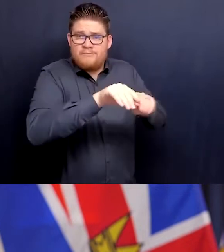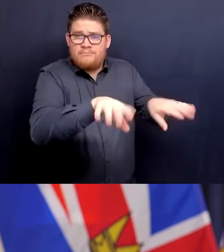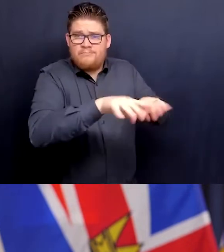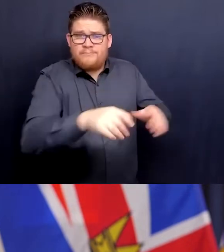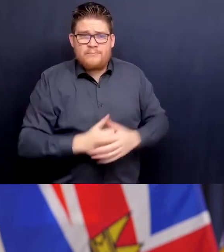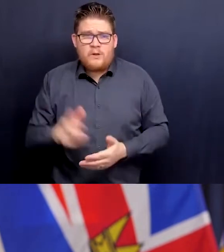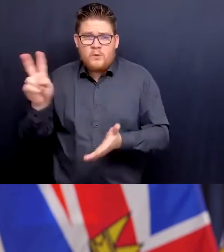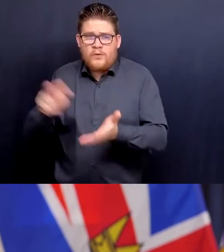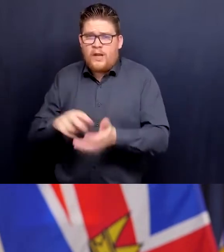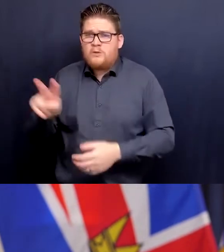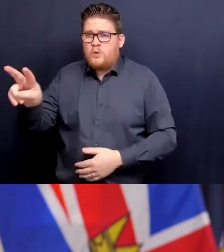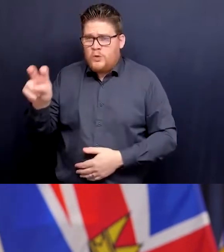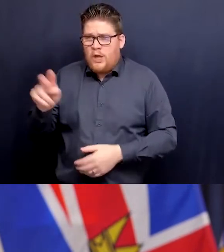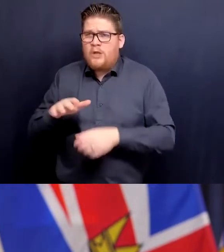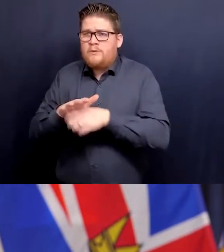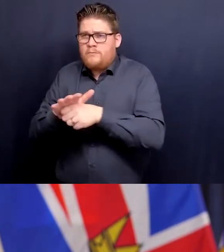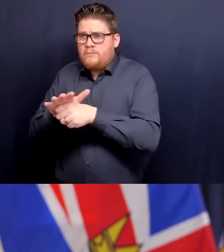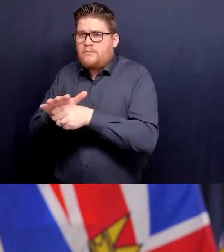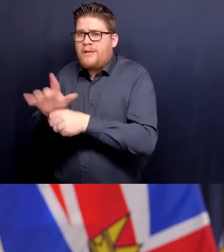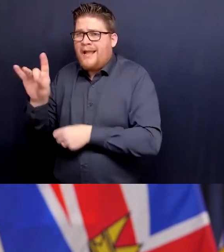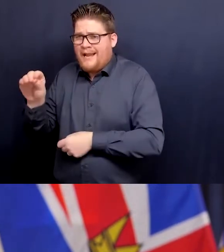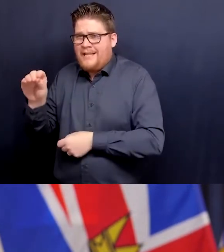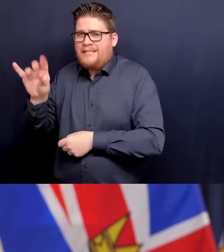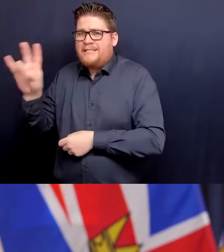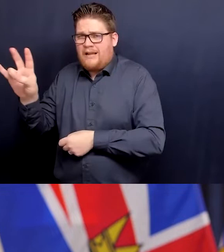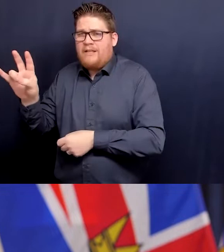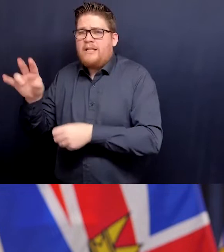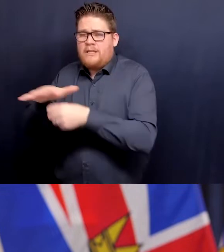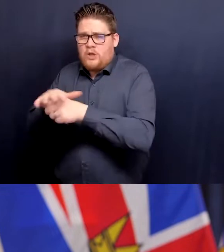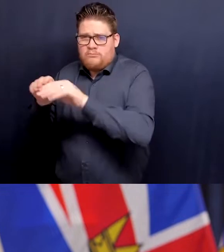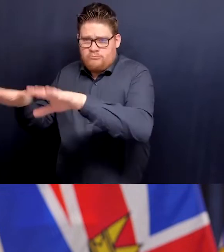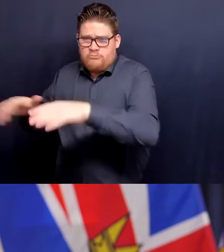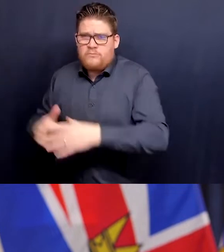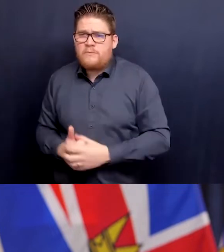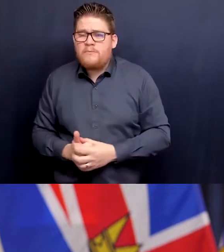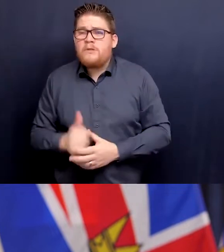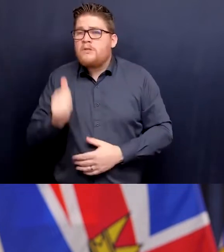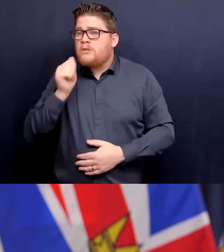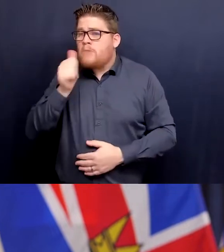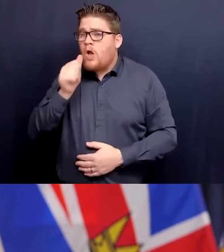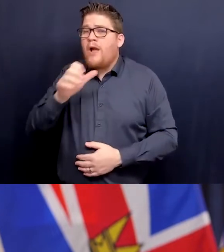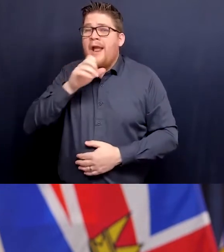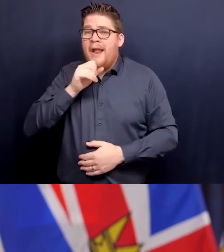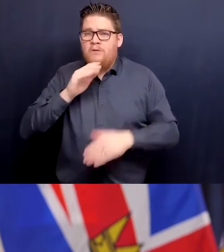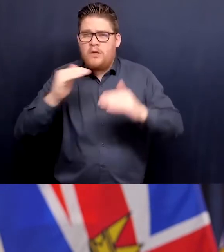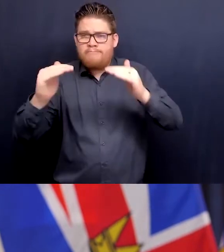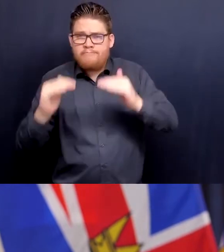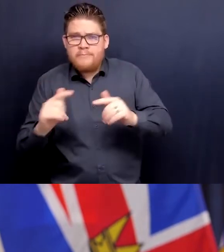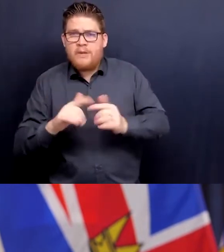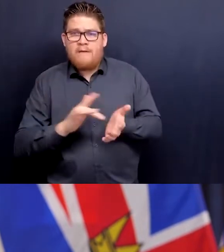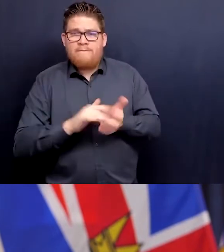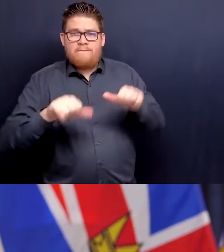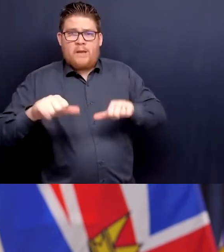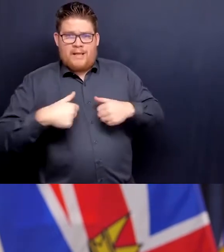the age category for access to tests tomorrow to those 50 to 59. So those will start to be available for those